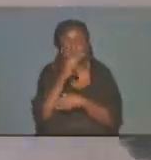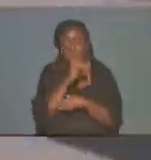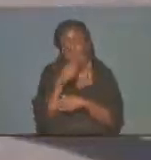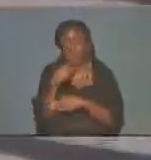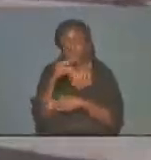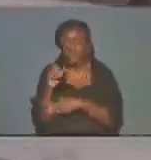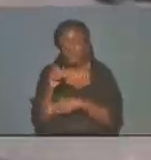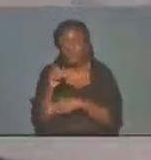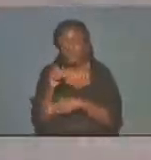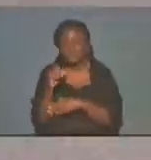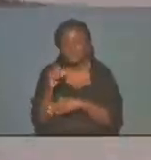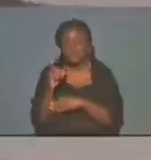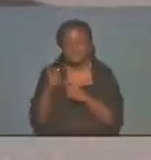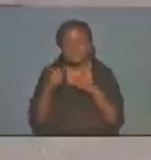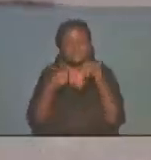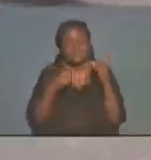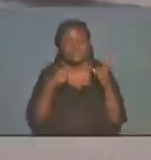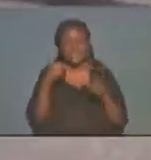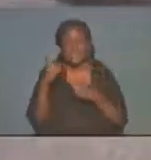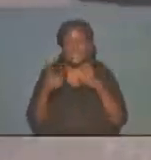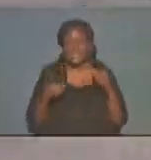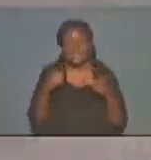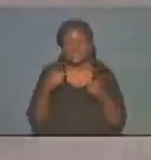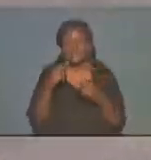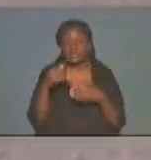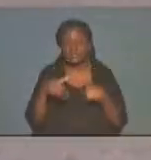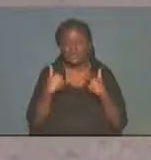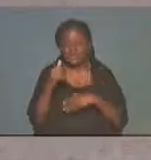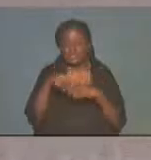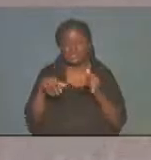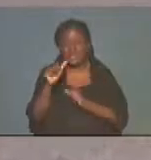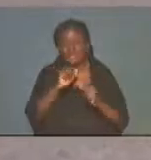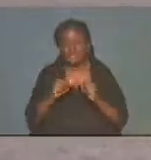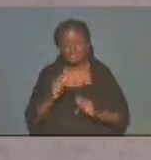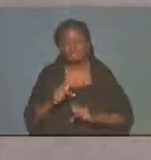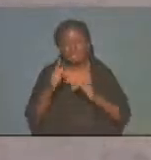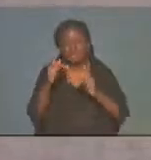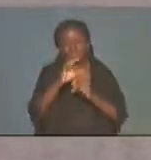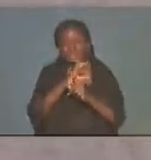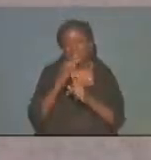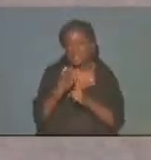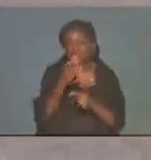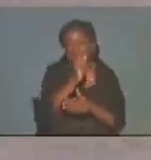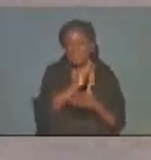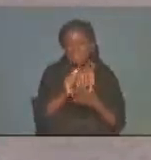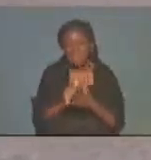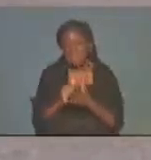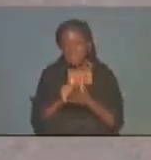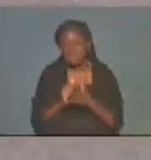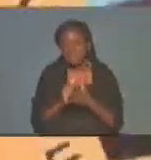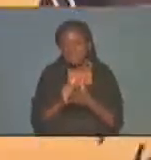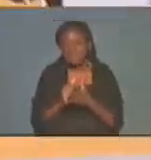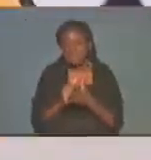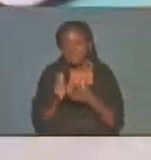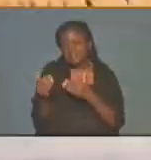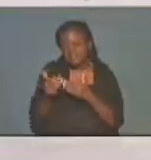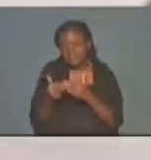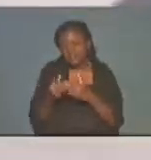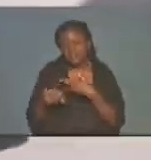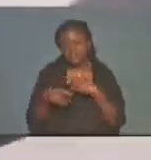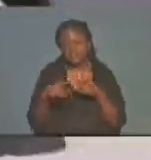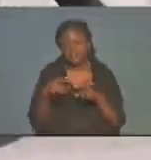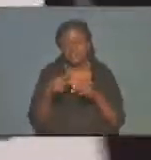Dynamic Youth in Action, promoting Bahamian culture and arts as the country nears the road to 50. Here's DYA